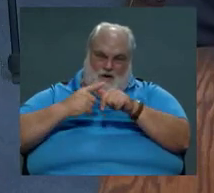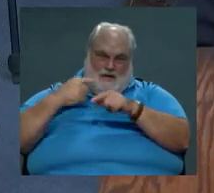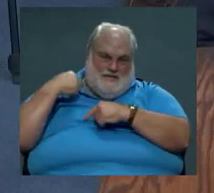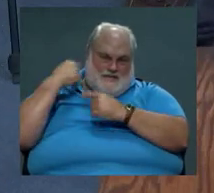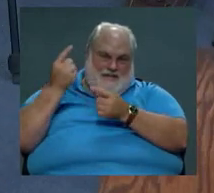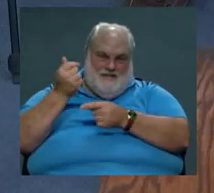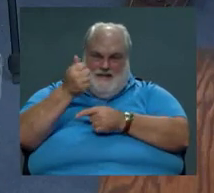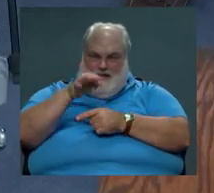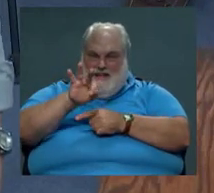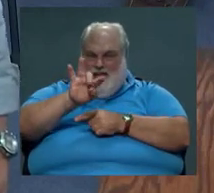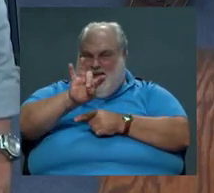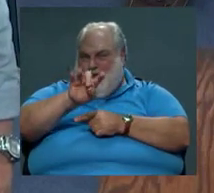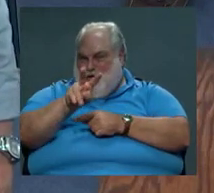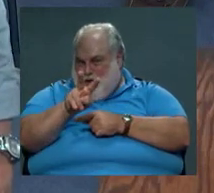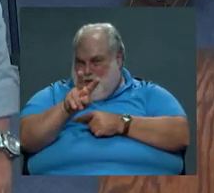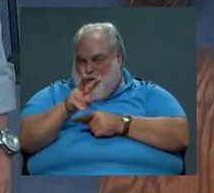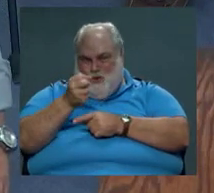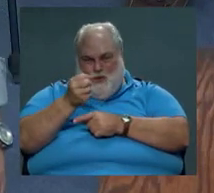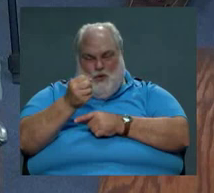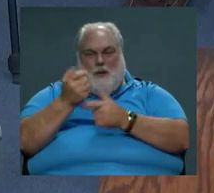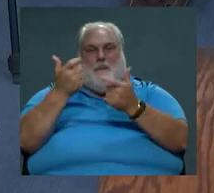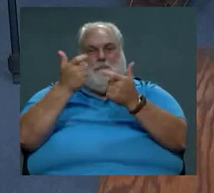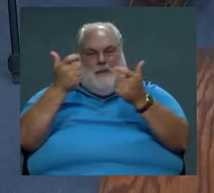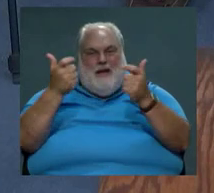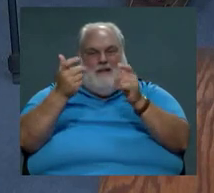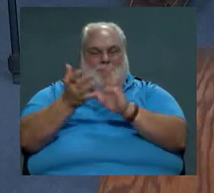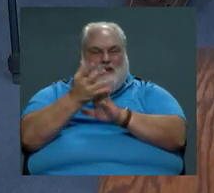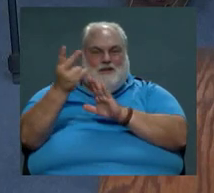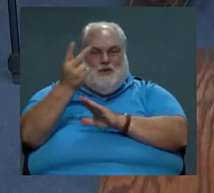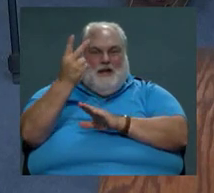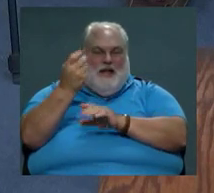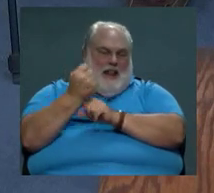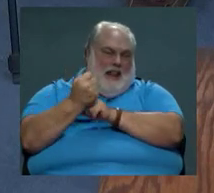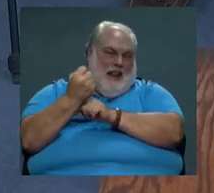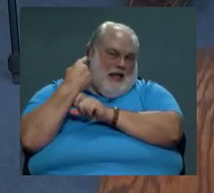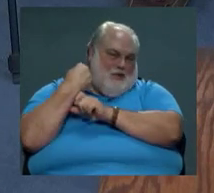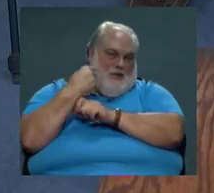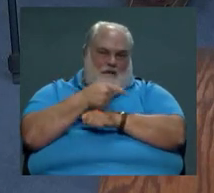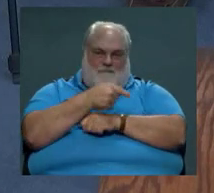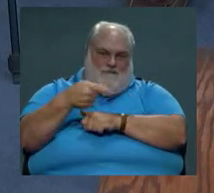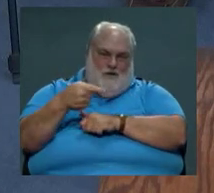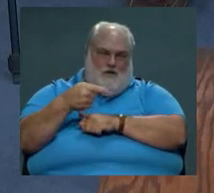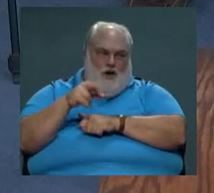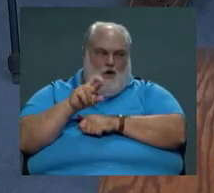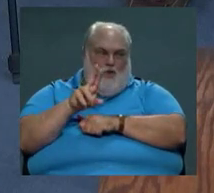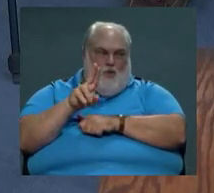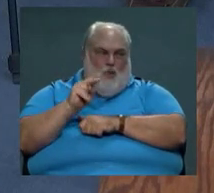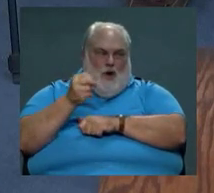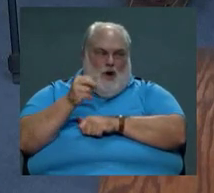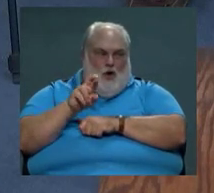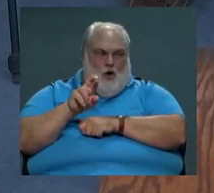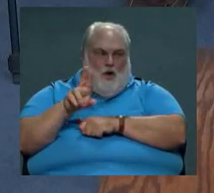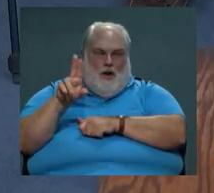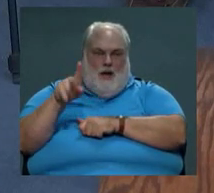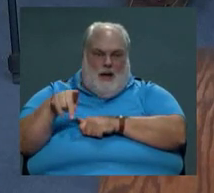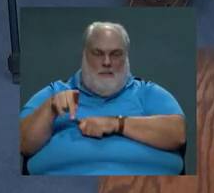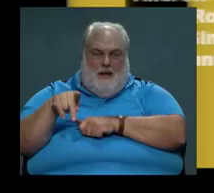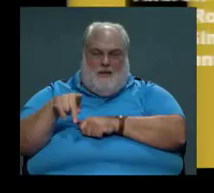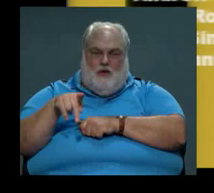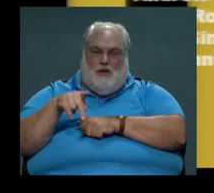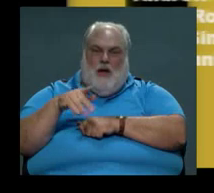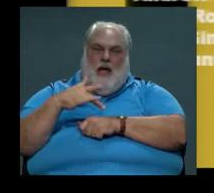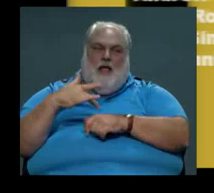though, so it's quite a significant victory. Last year, the team was first runner-up, so they were very pleased to be back this year as